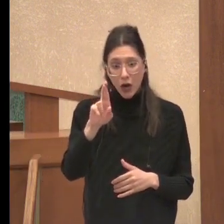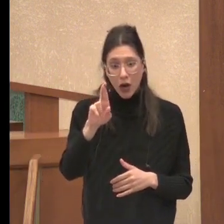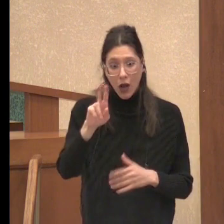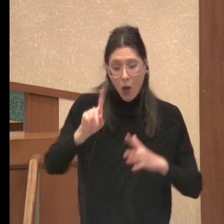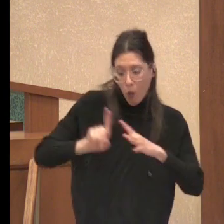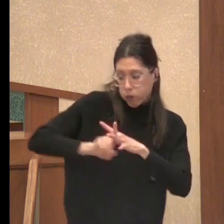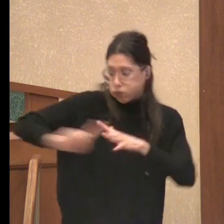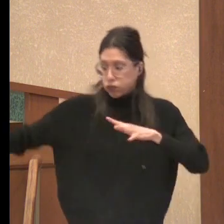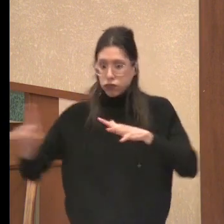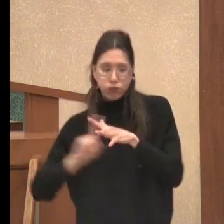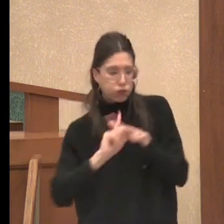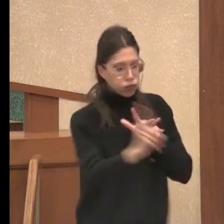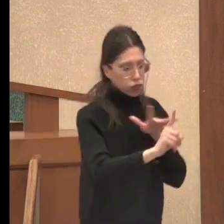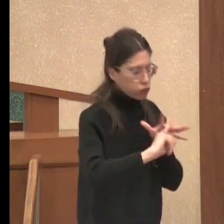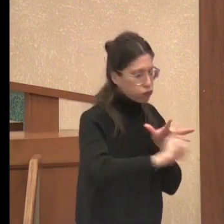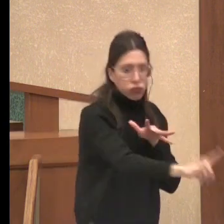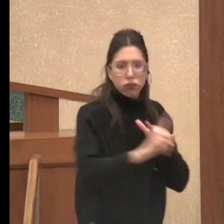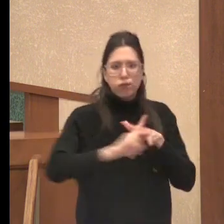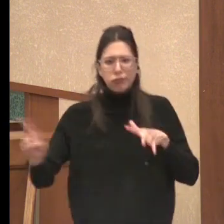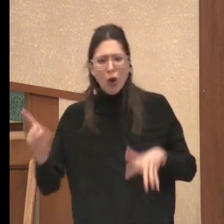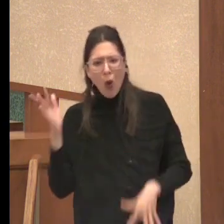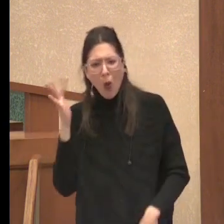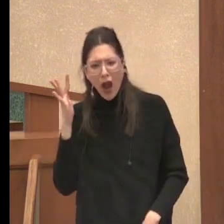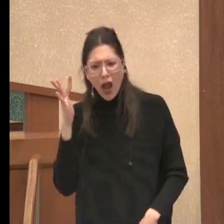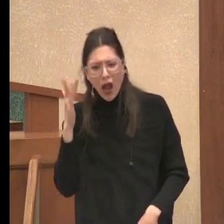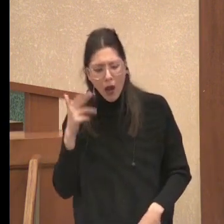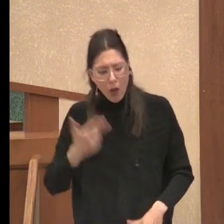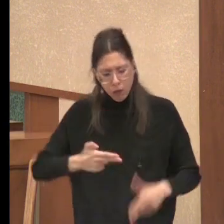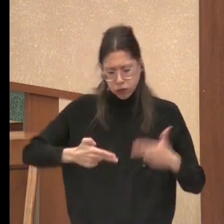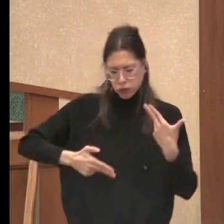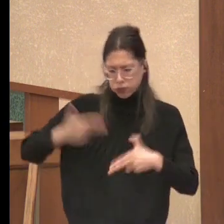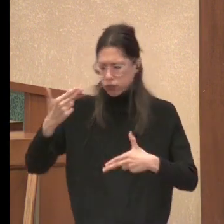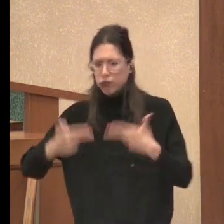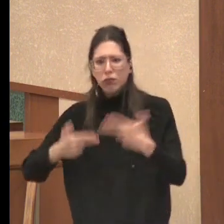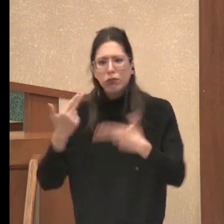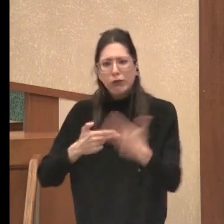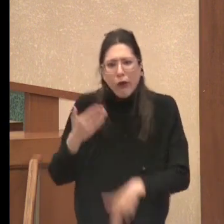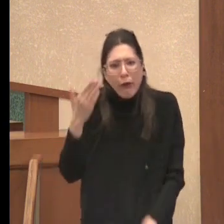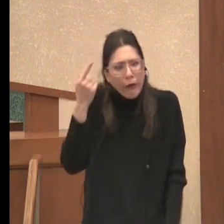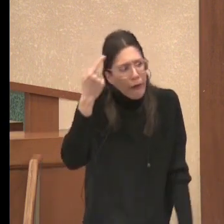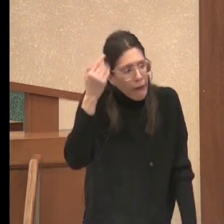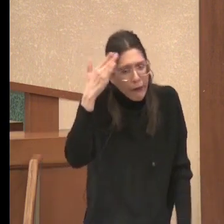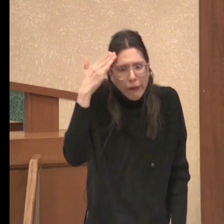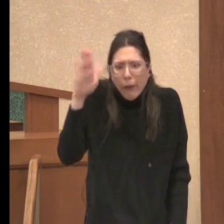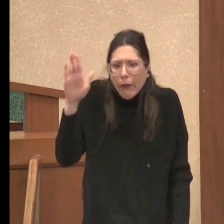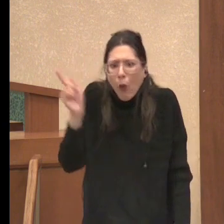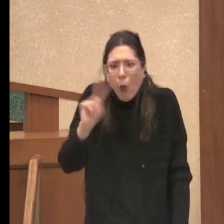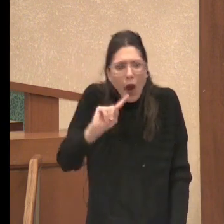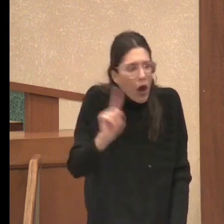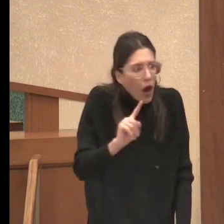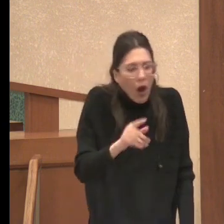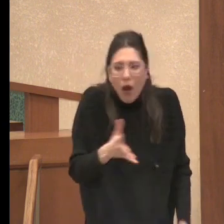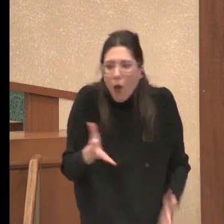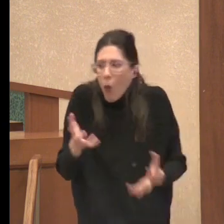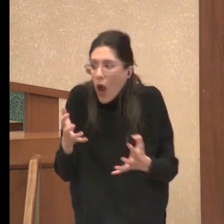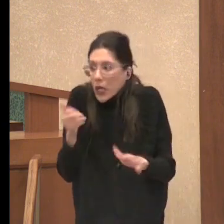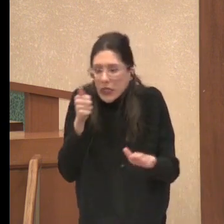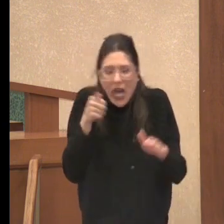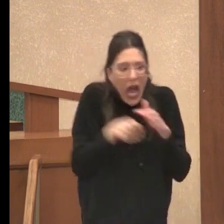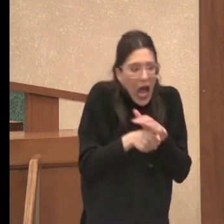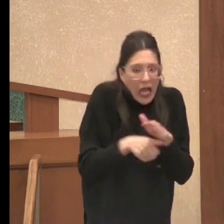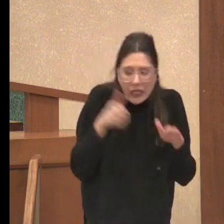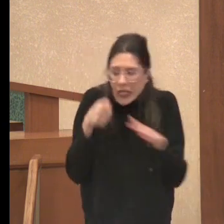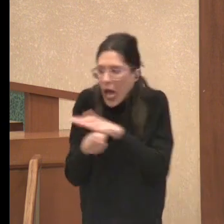from gunfire, unsure of where it was coming from, desperately seeking